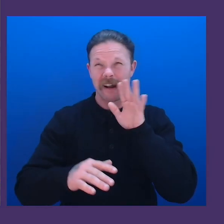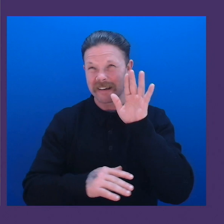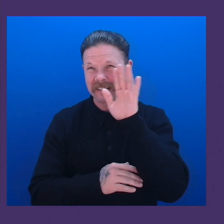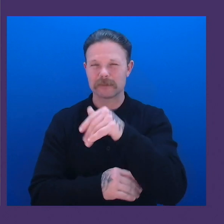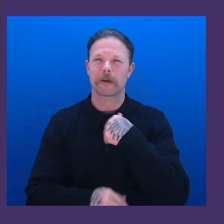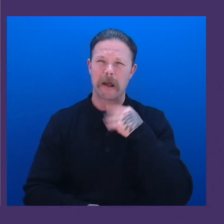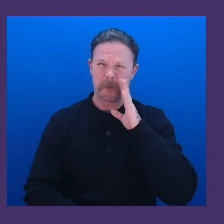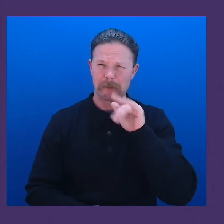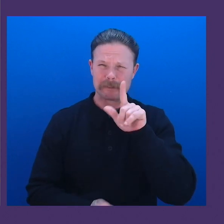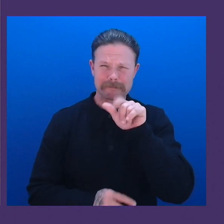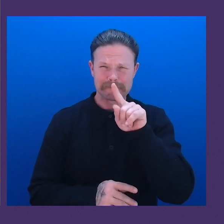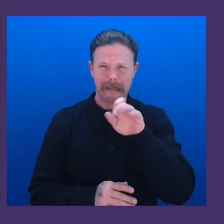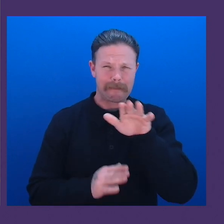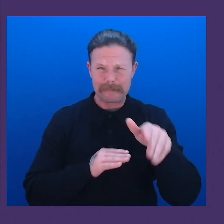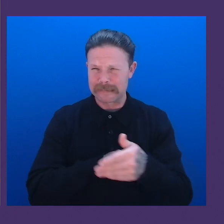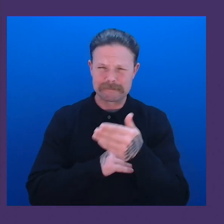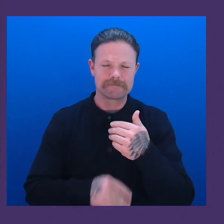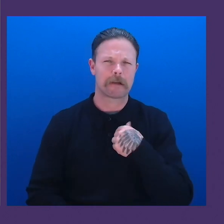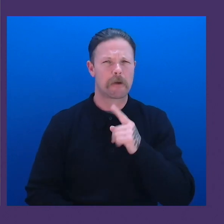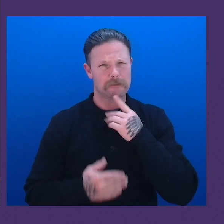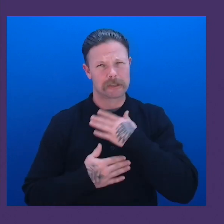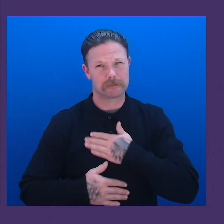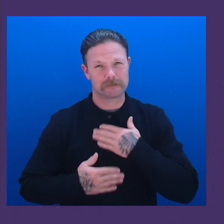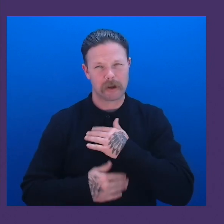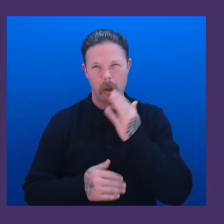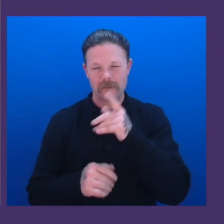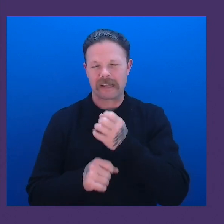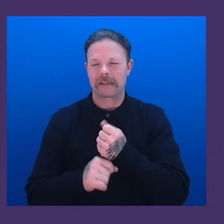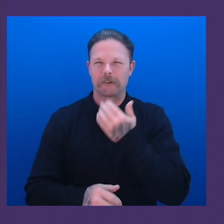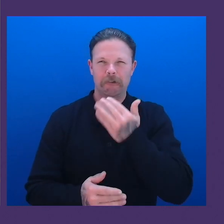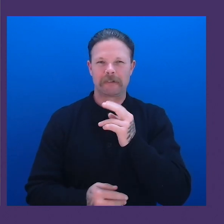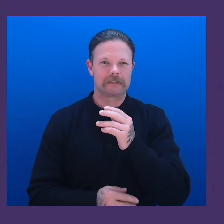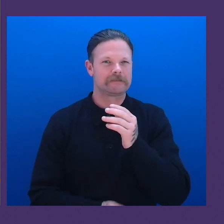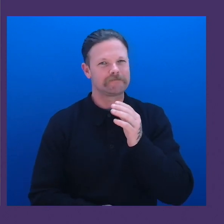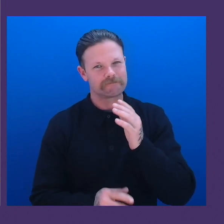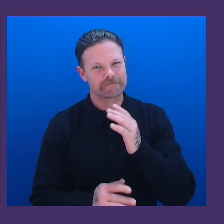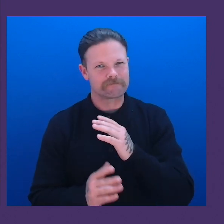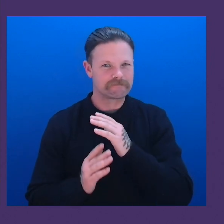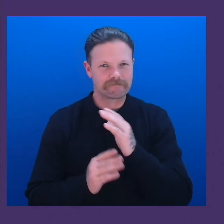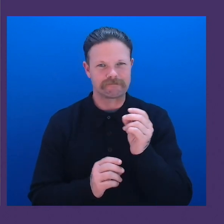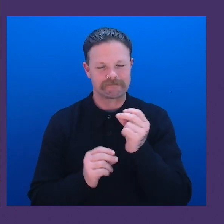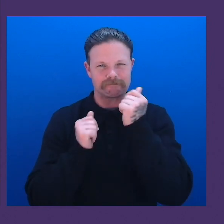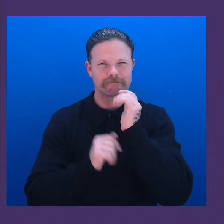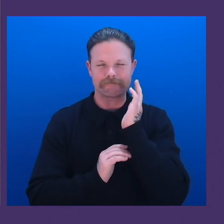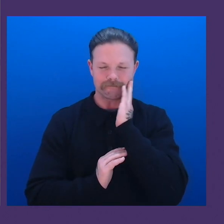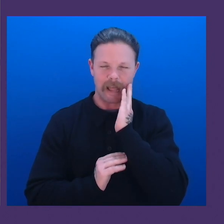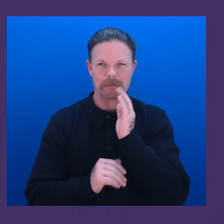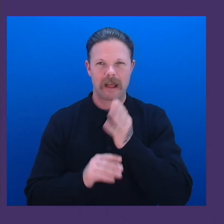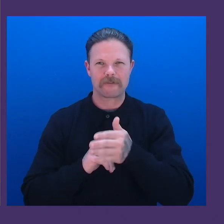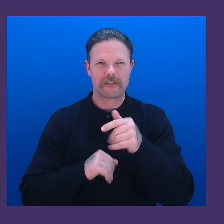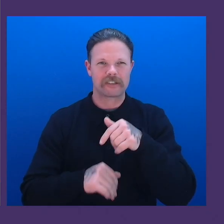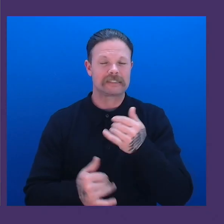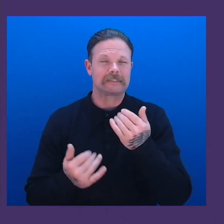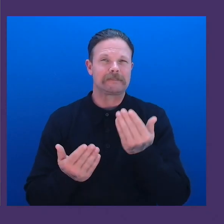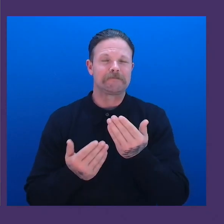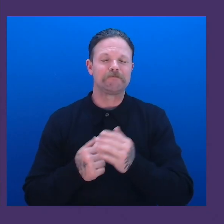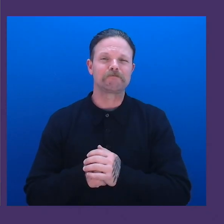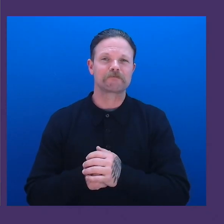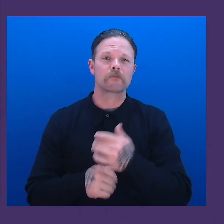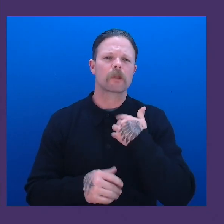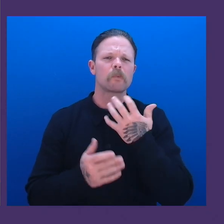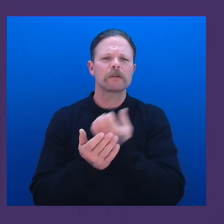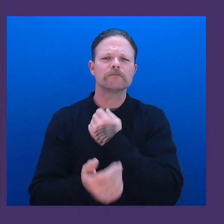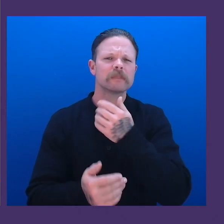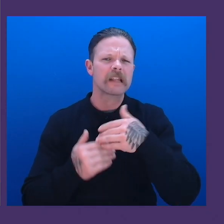hopefully you can get a nice nap after this. So I feel really lucky to have you here for the next 45 minutes to really chat